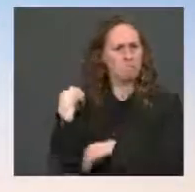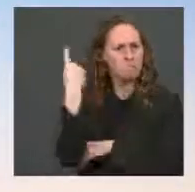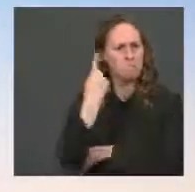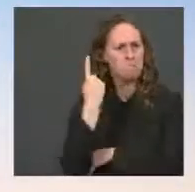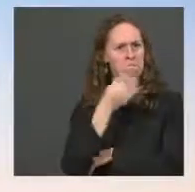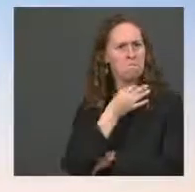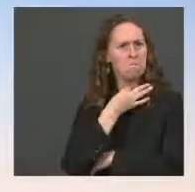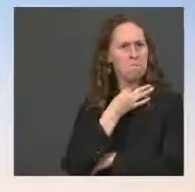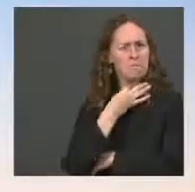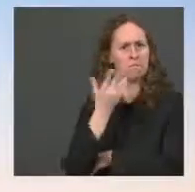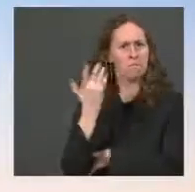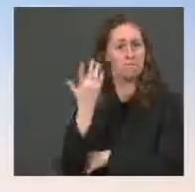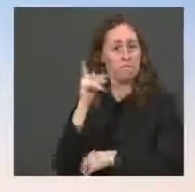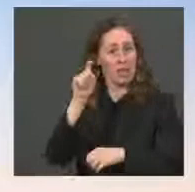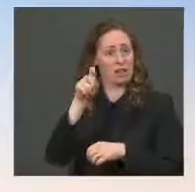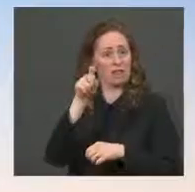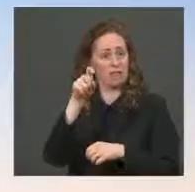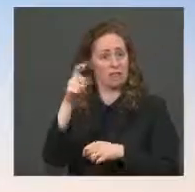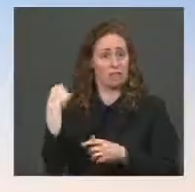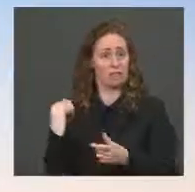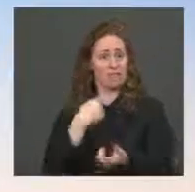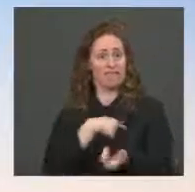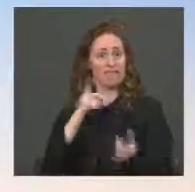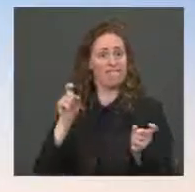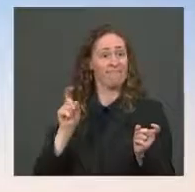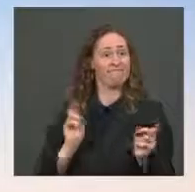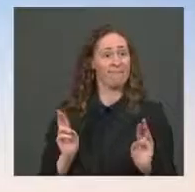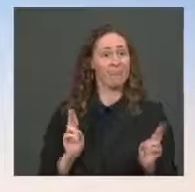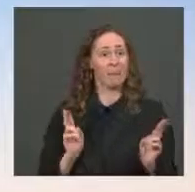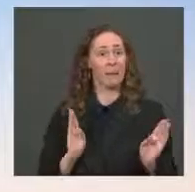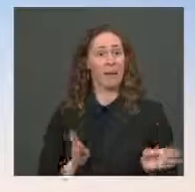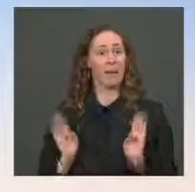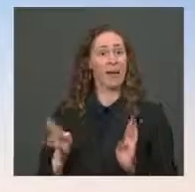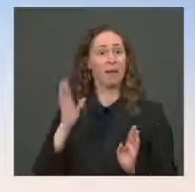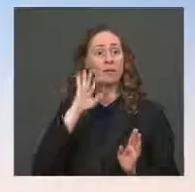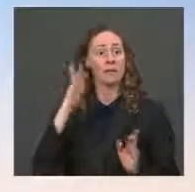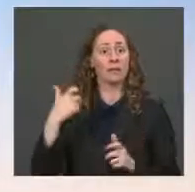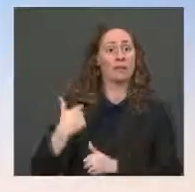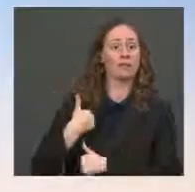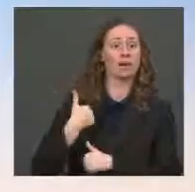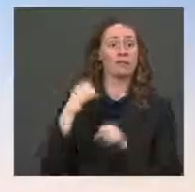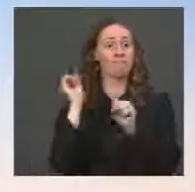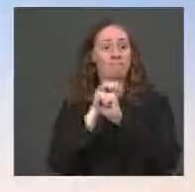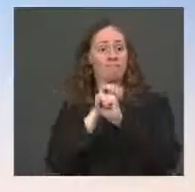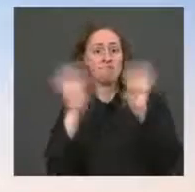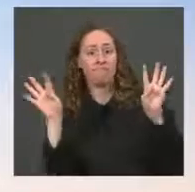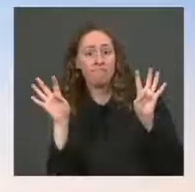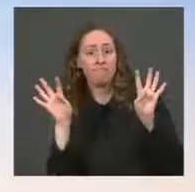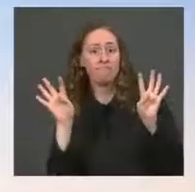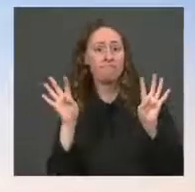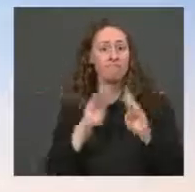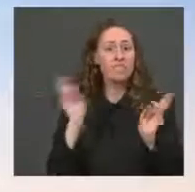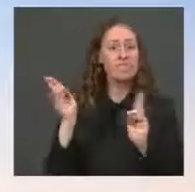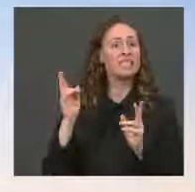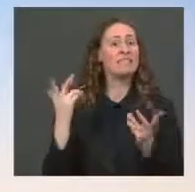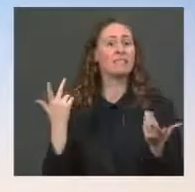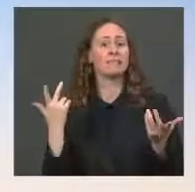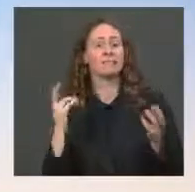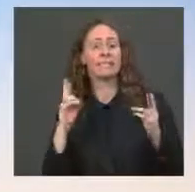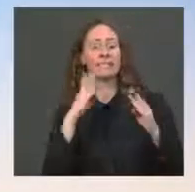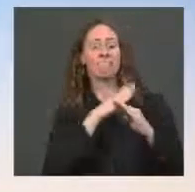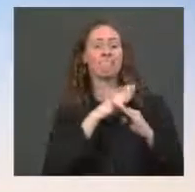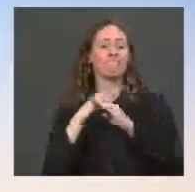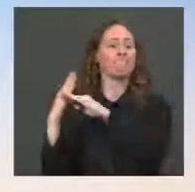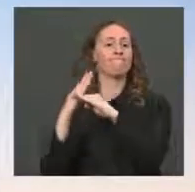should people in Washington, D.C. expect to see any sort of military presence, National Guard presence, you know, in the city? Could you give some